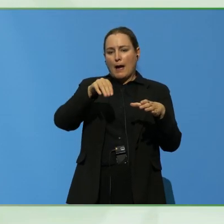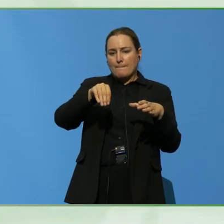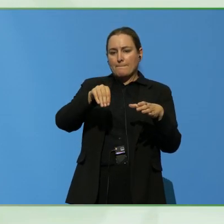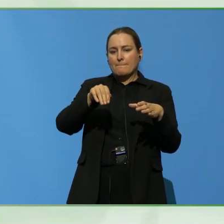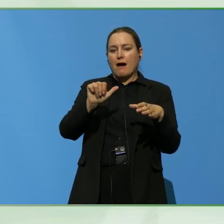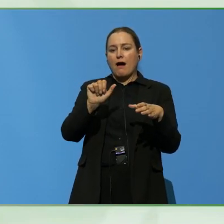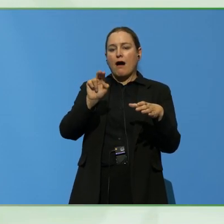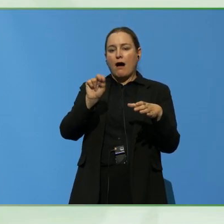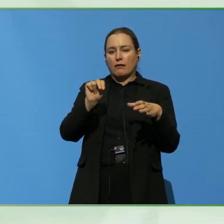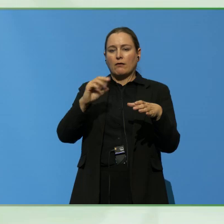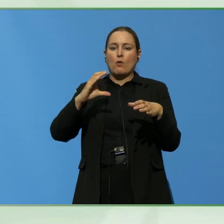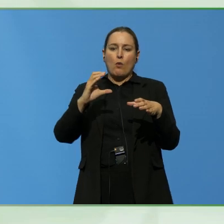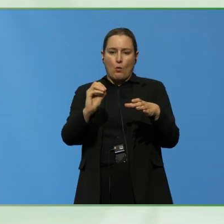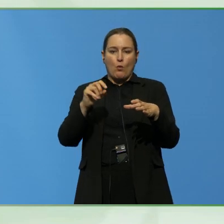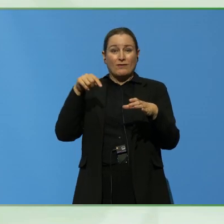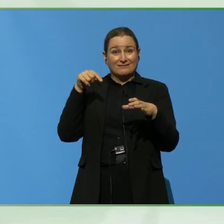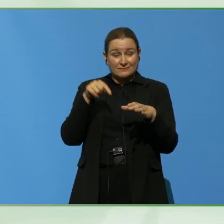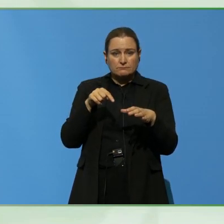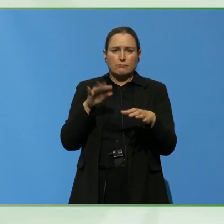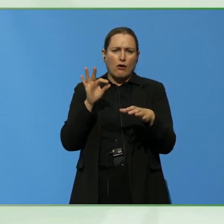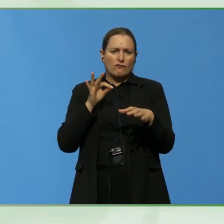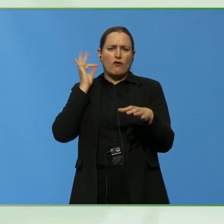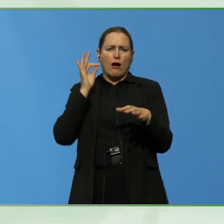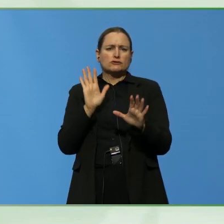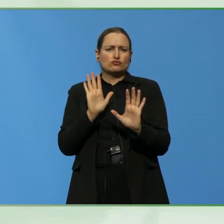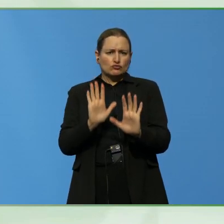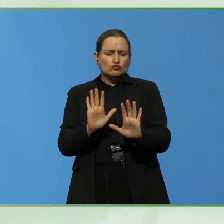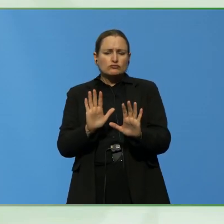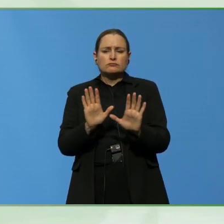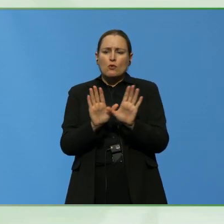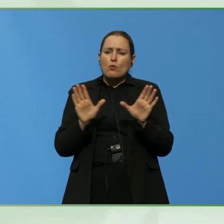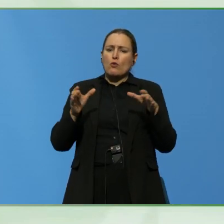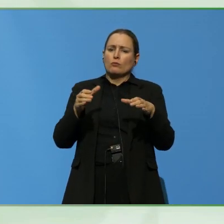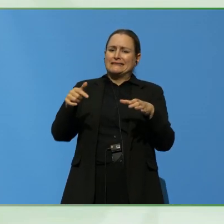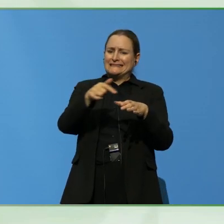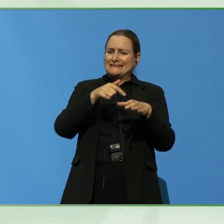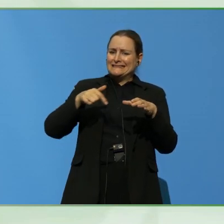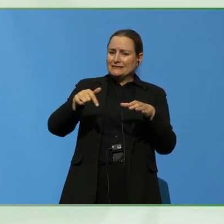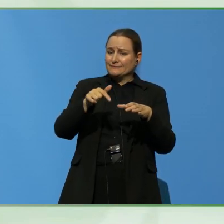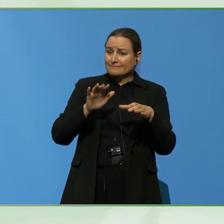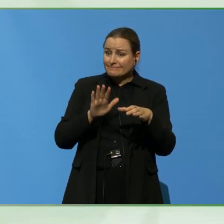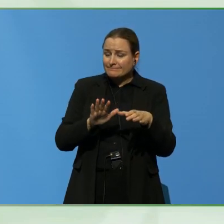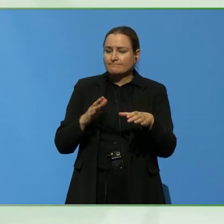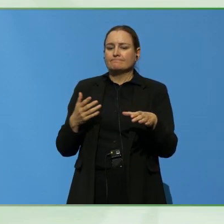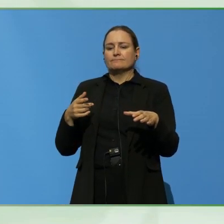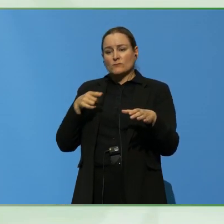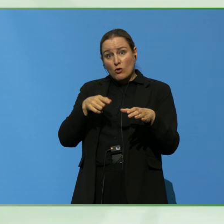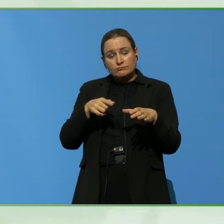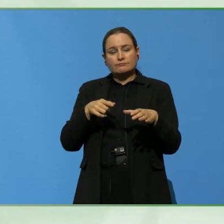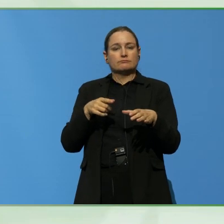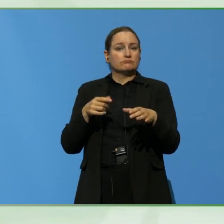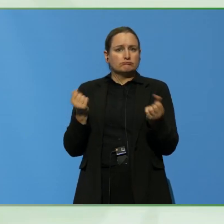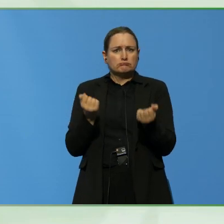our vision is based on the idea, in fact, a very simple idea, but important, to connect